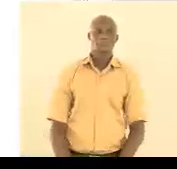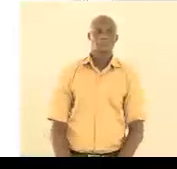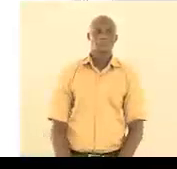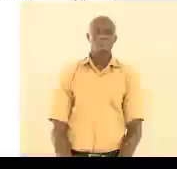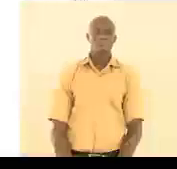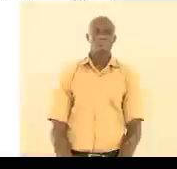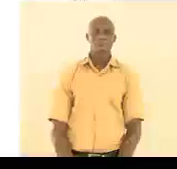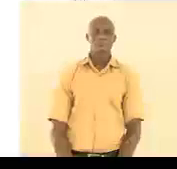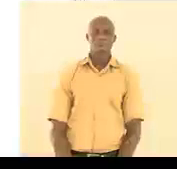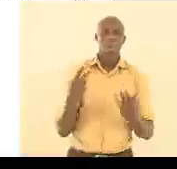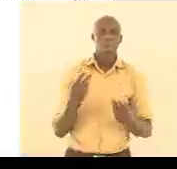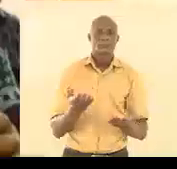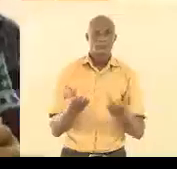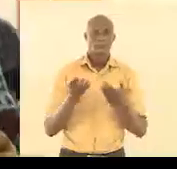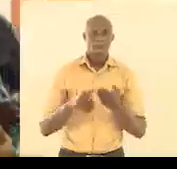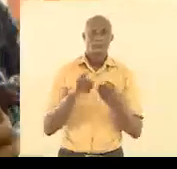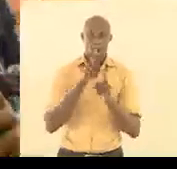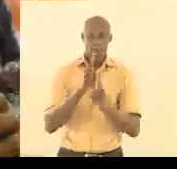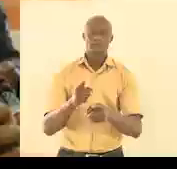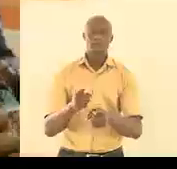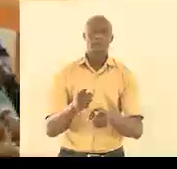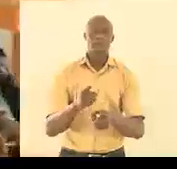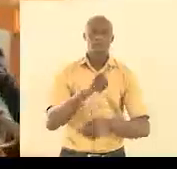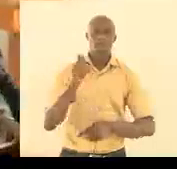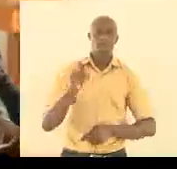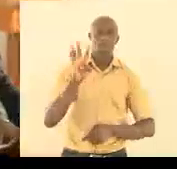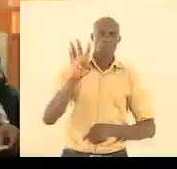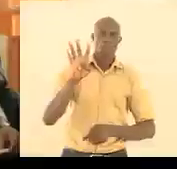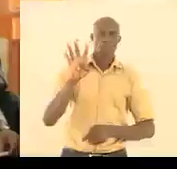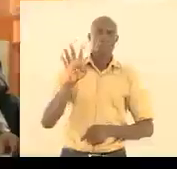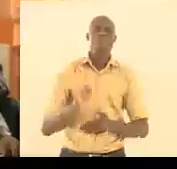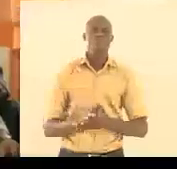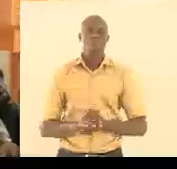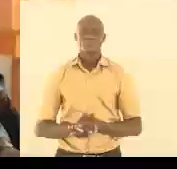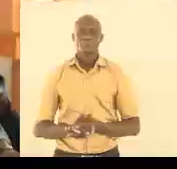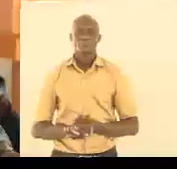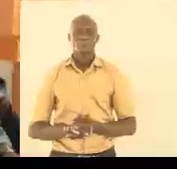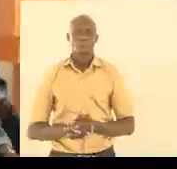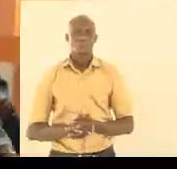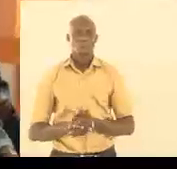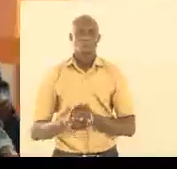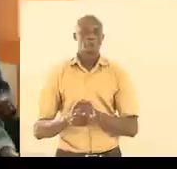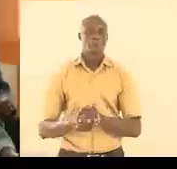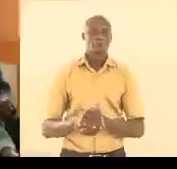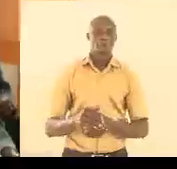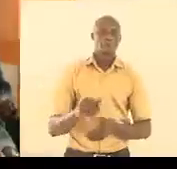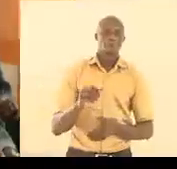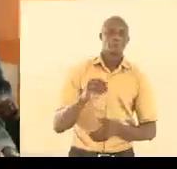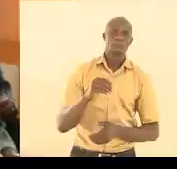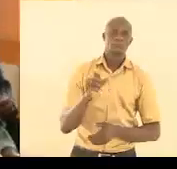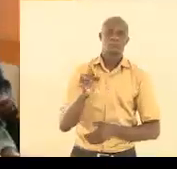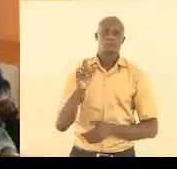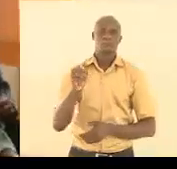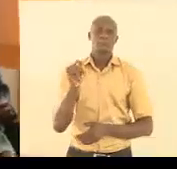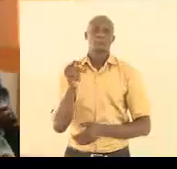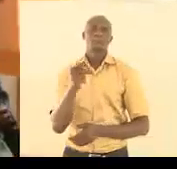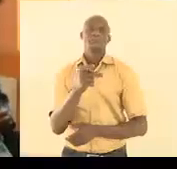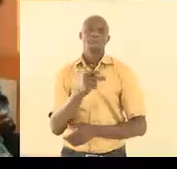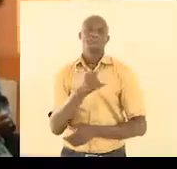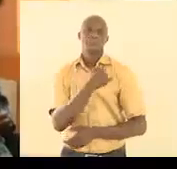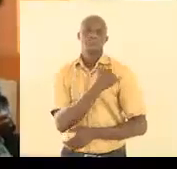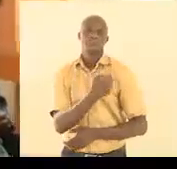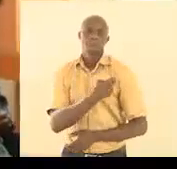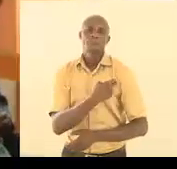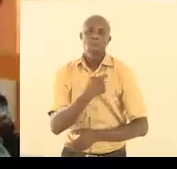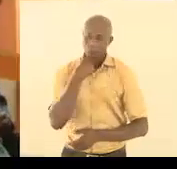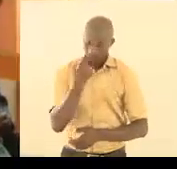Yes, Ekene. I want to answer question 4. Yes. St. John writes, anyone who says he knows